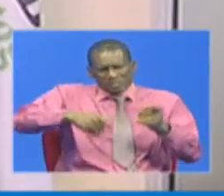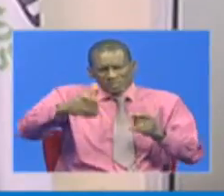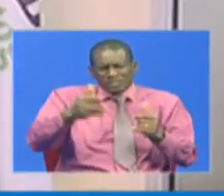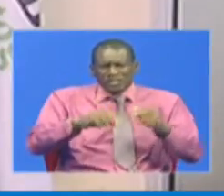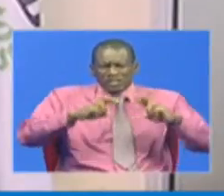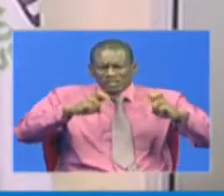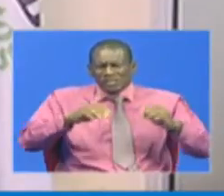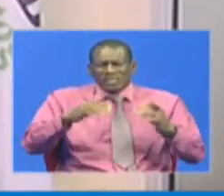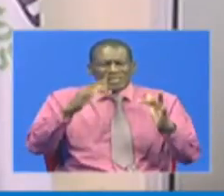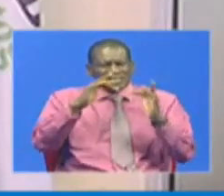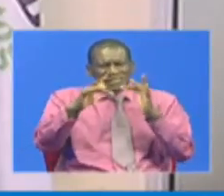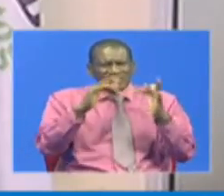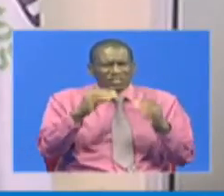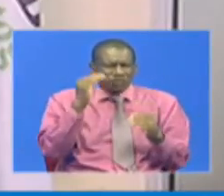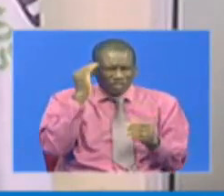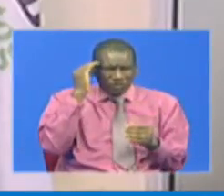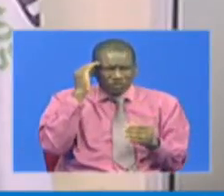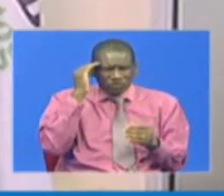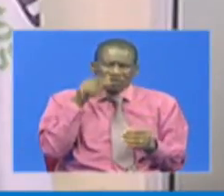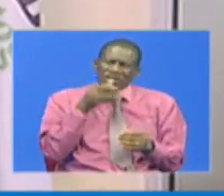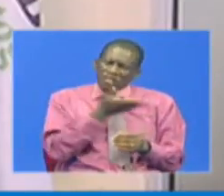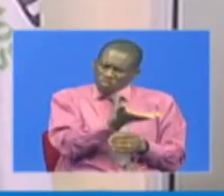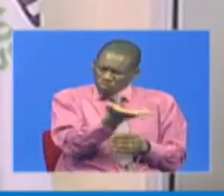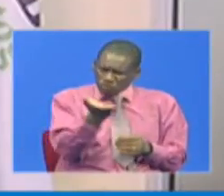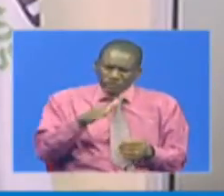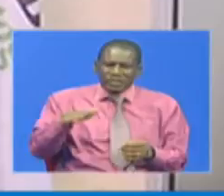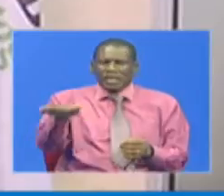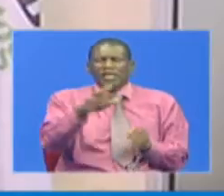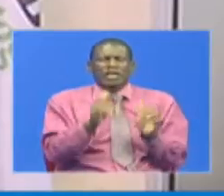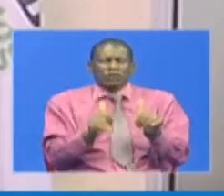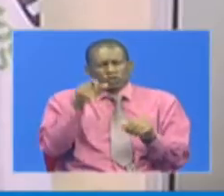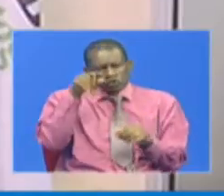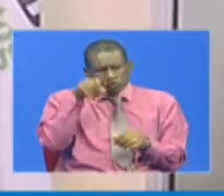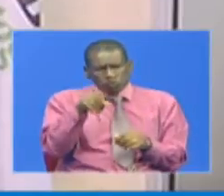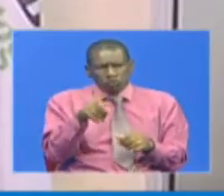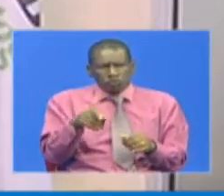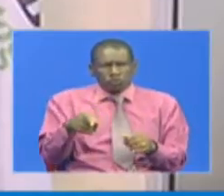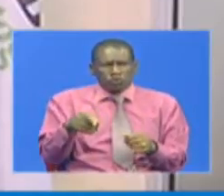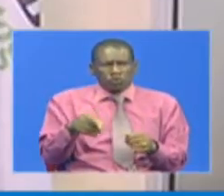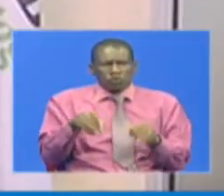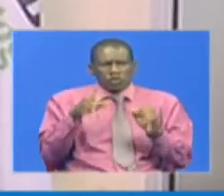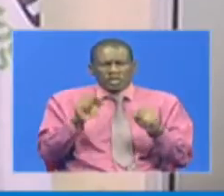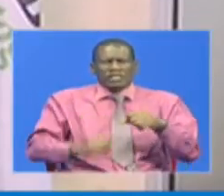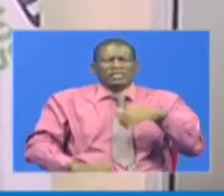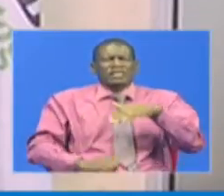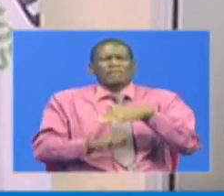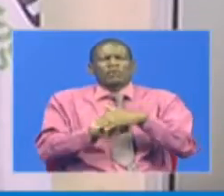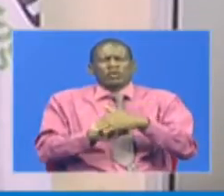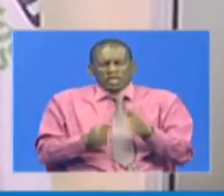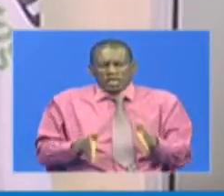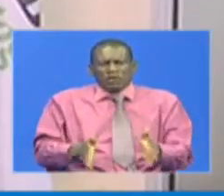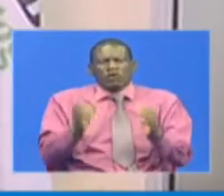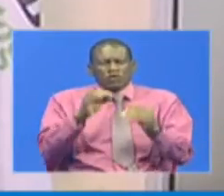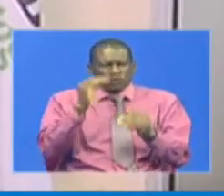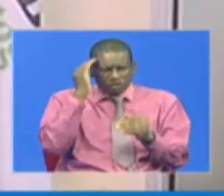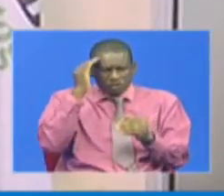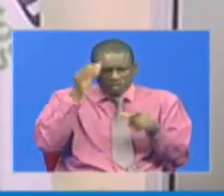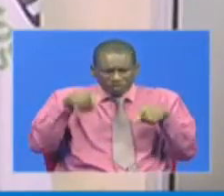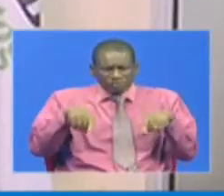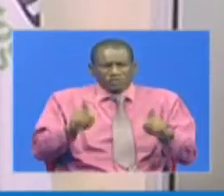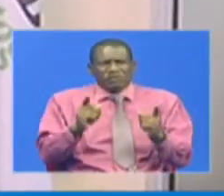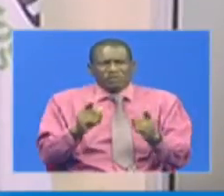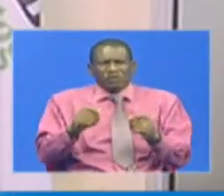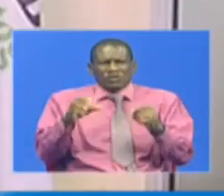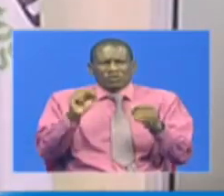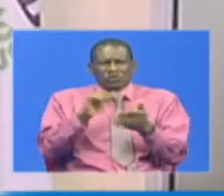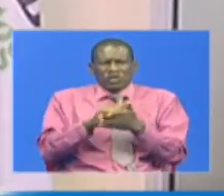digital education. These are areas that we come to support in terms of educating them, so that also